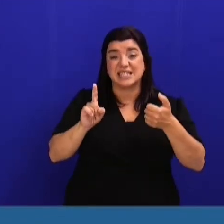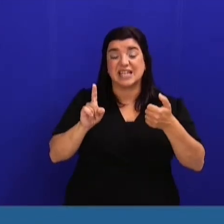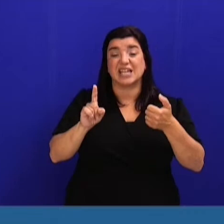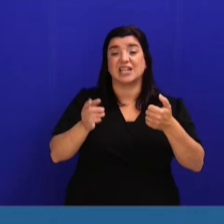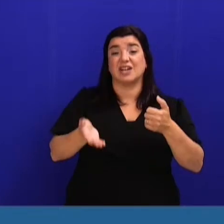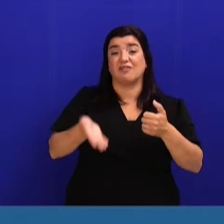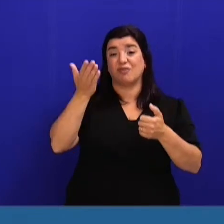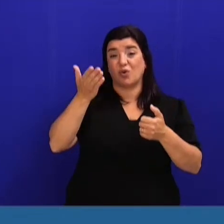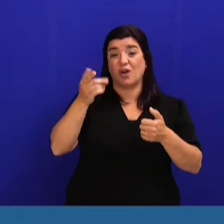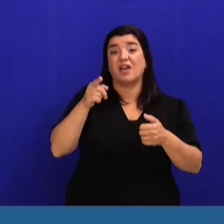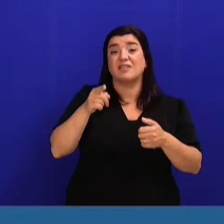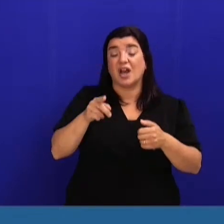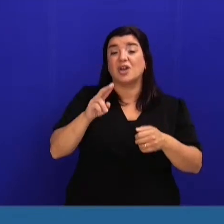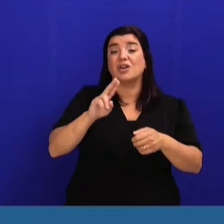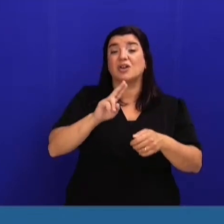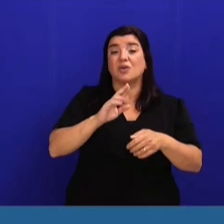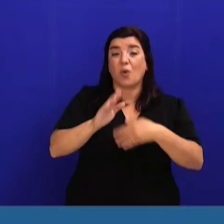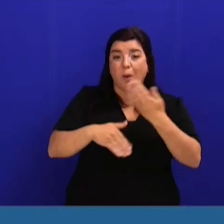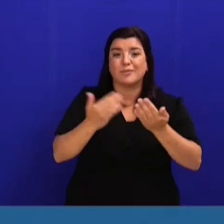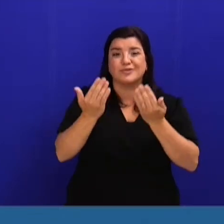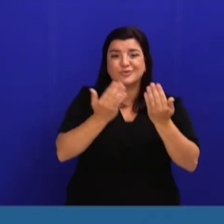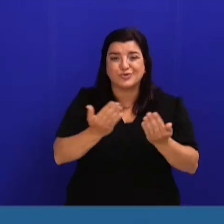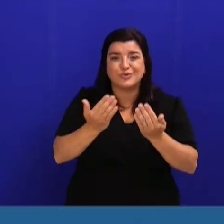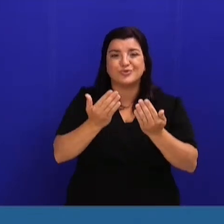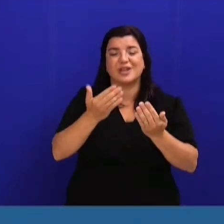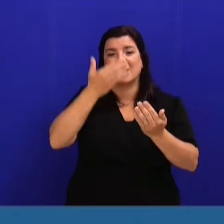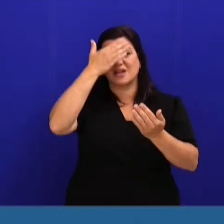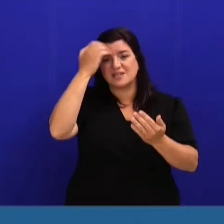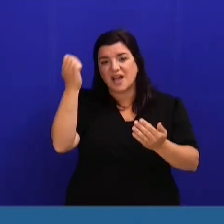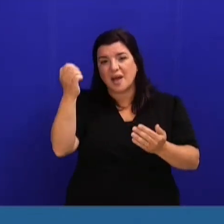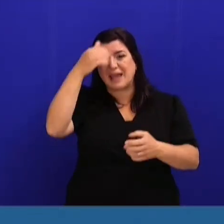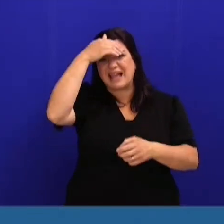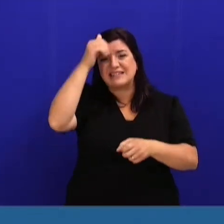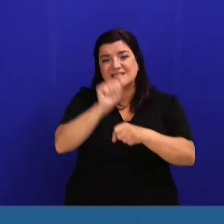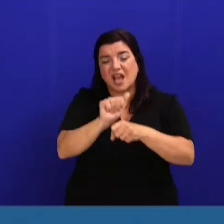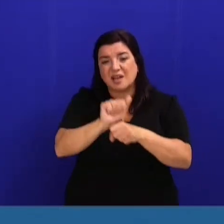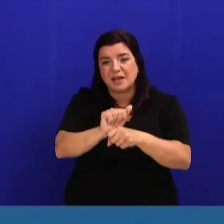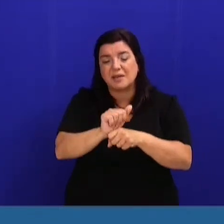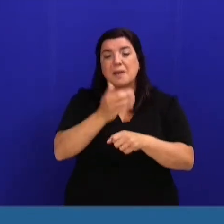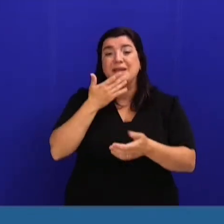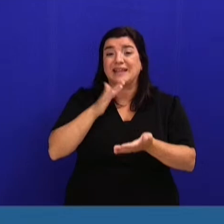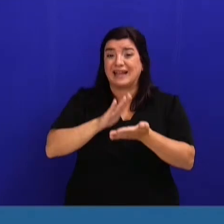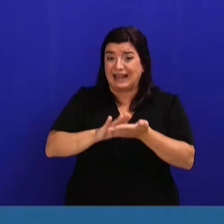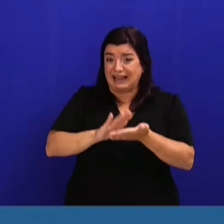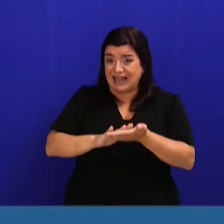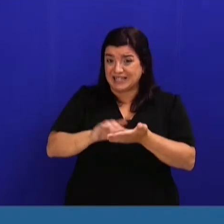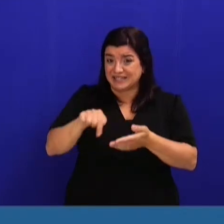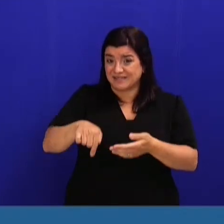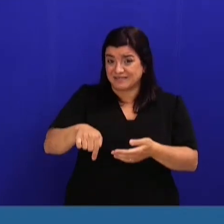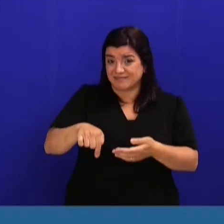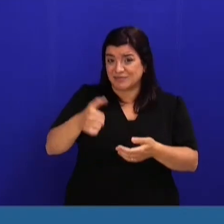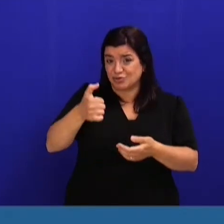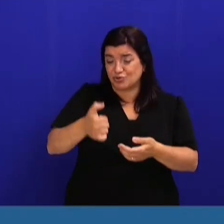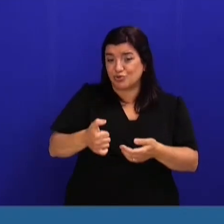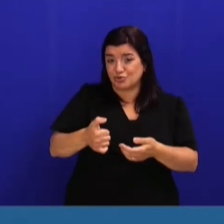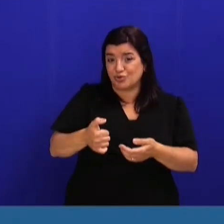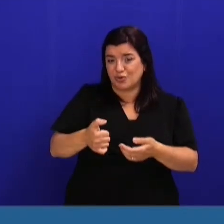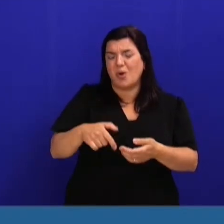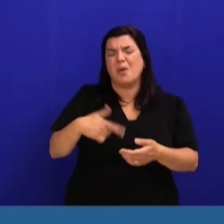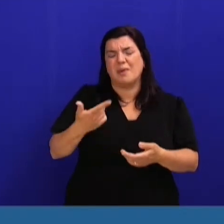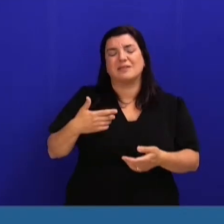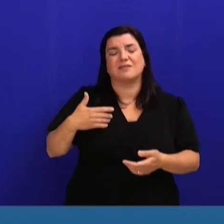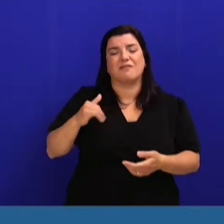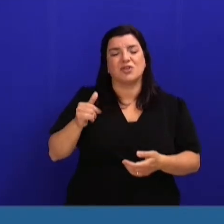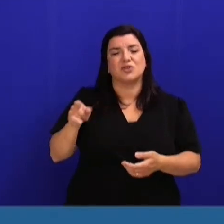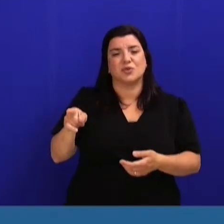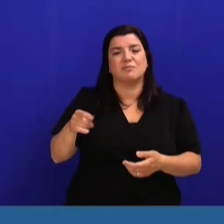ukoll bl-eżamijiet u allura nistennew li anke kif jgħaddi dan ix-xahar u mbagħad lejlestu l-eżamijiet huma jkunu qegħdin ukoll jiġu minnhom ukoll ħalli